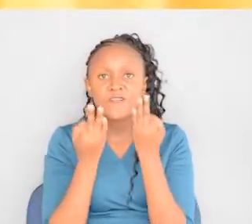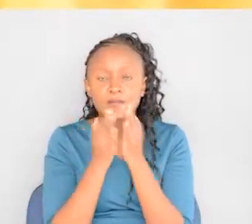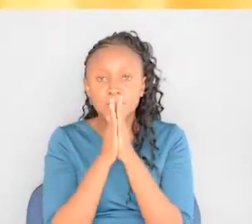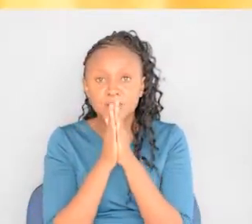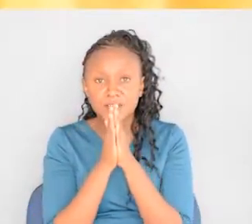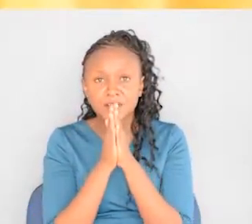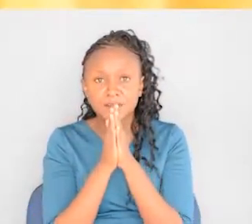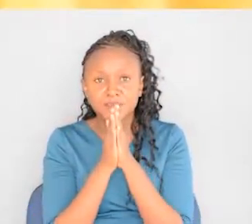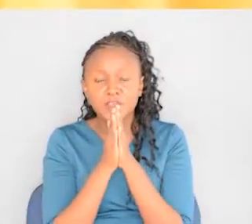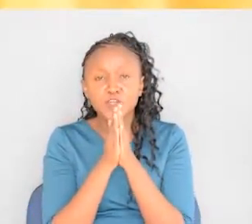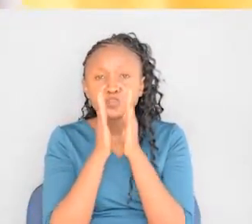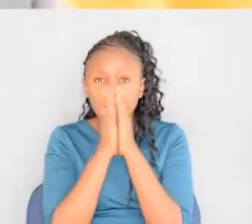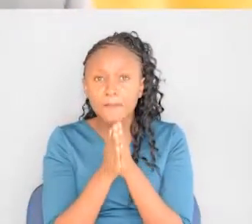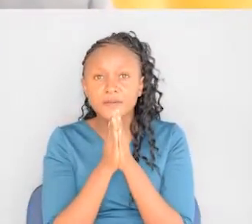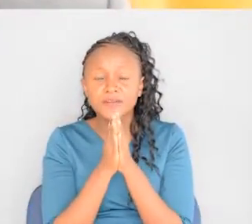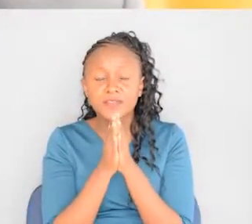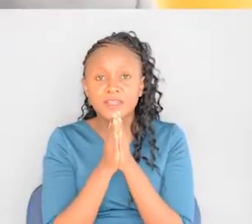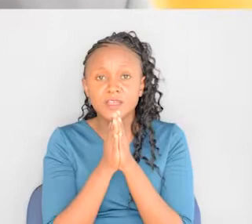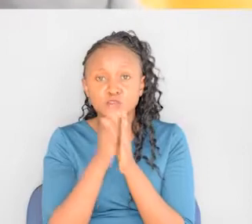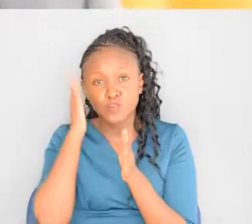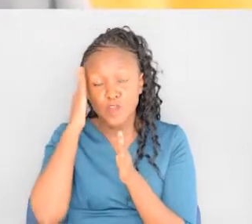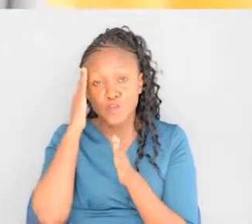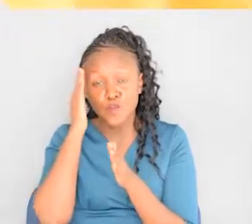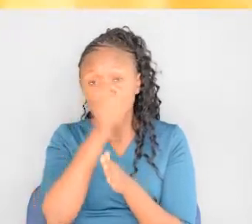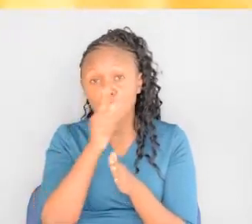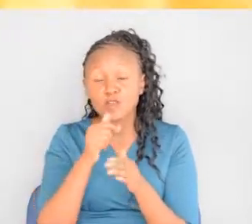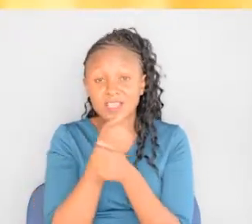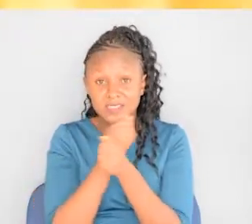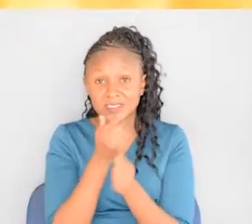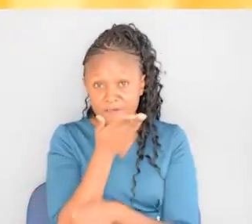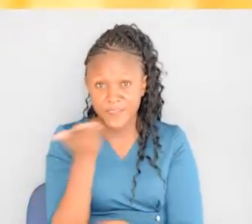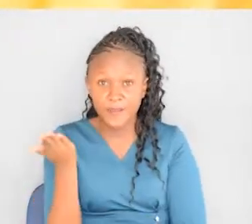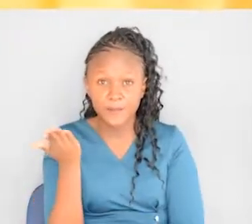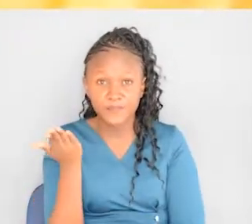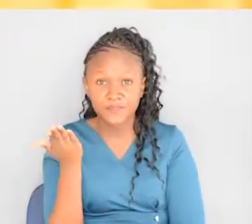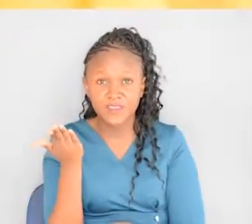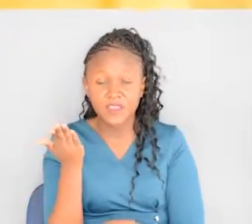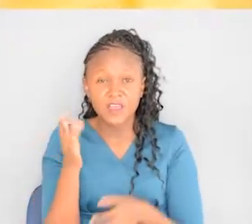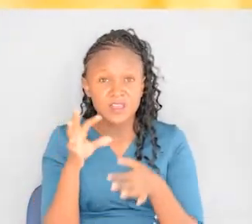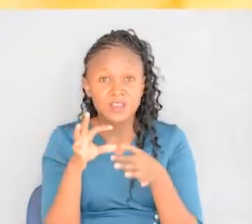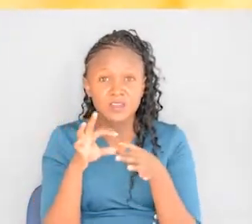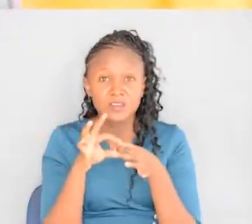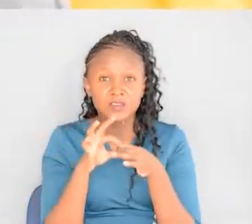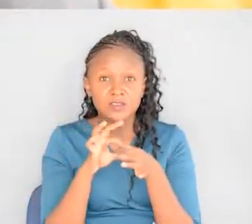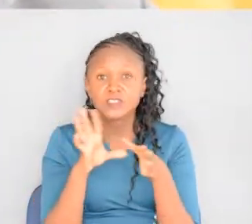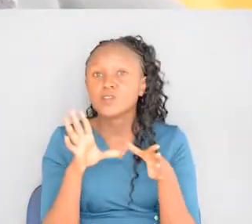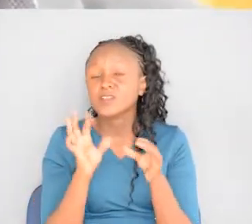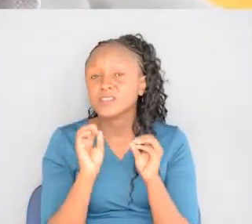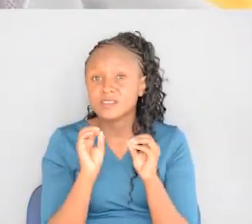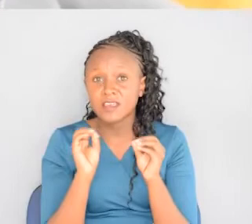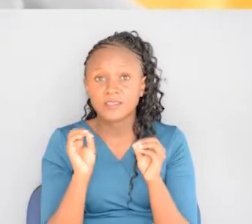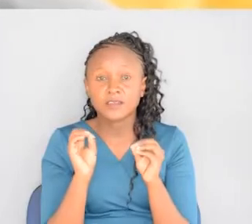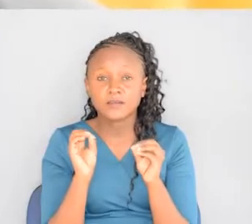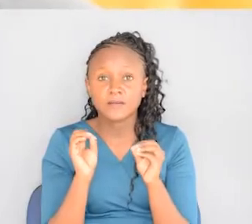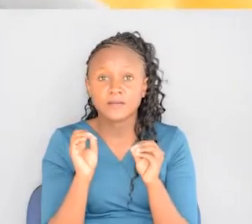knowing that the Lord is able to save them. Not disconnected from who the Lord is. And therefore, we should focus on